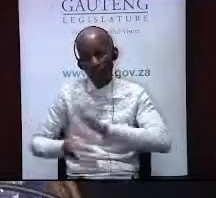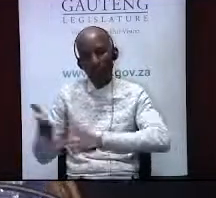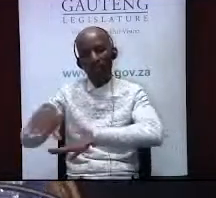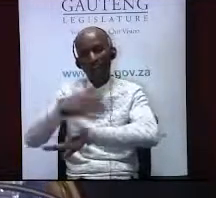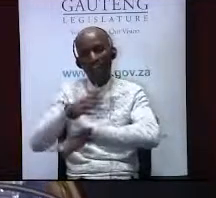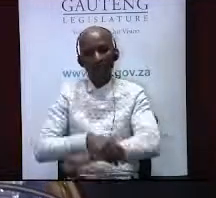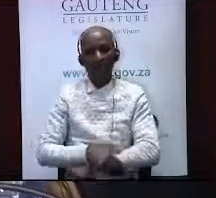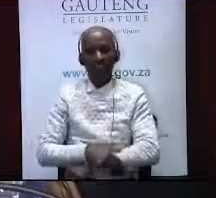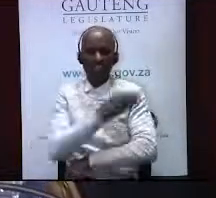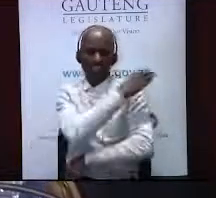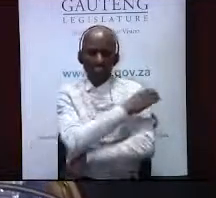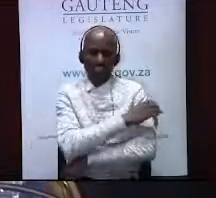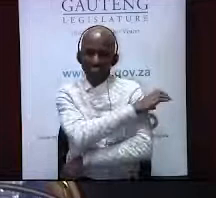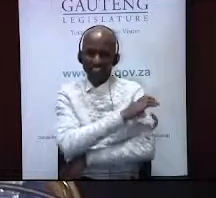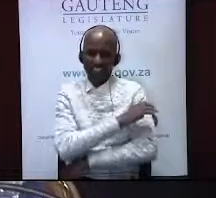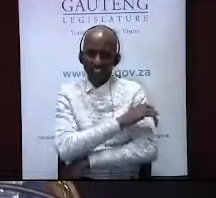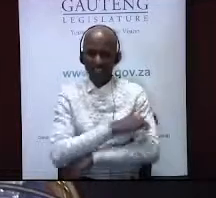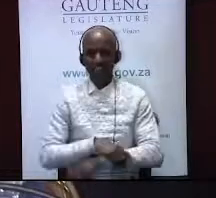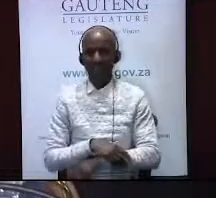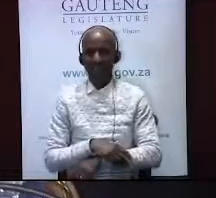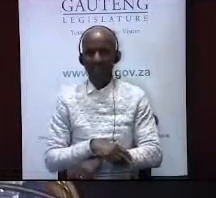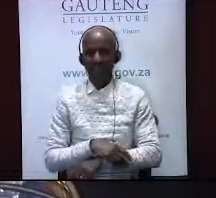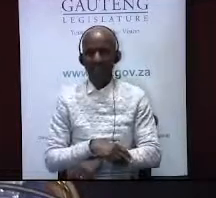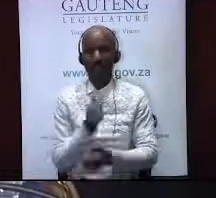di clinic tsa di hypertension.